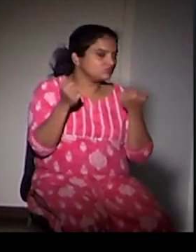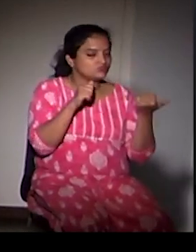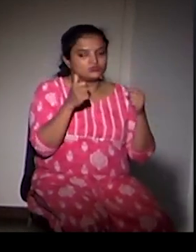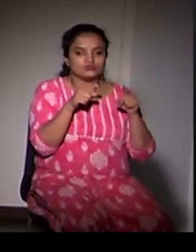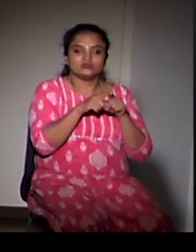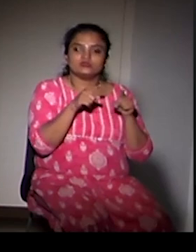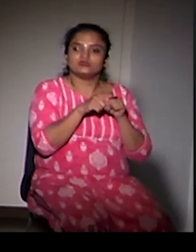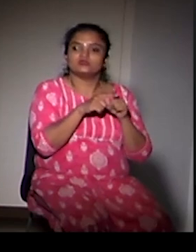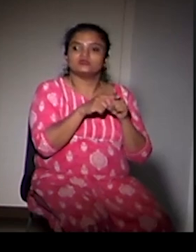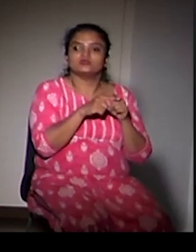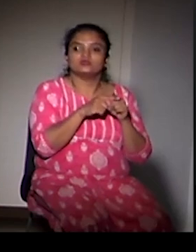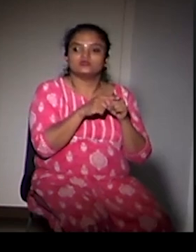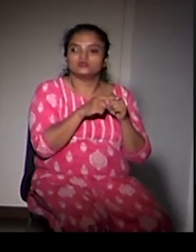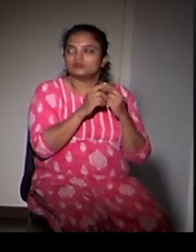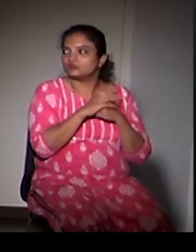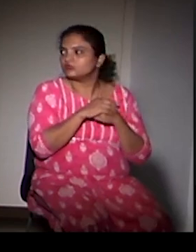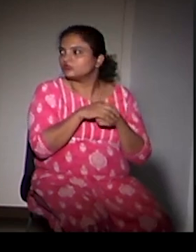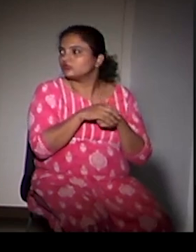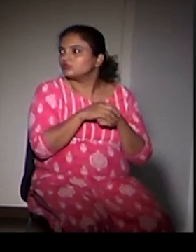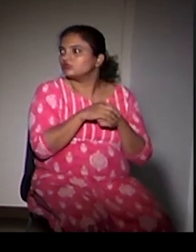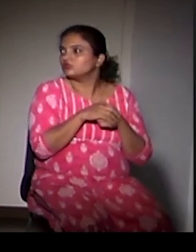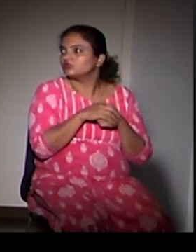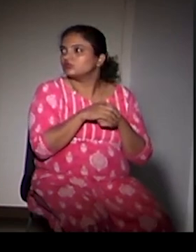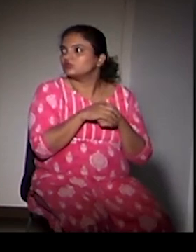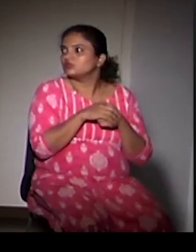slotted them in.